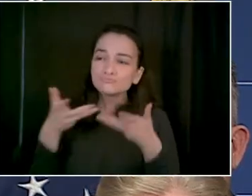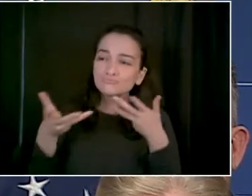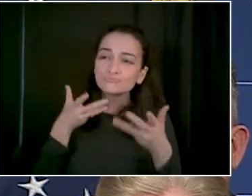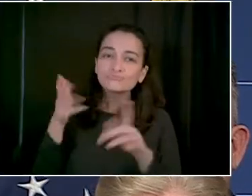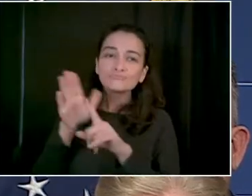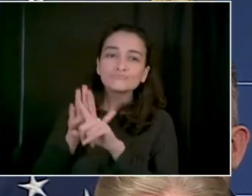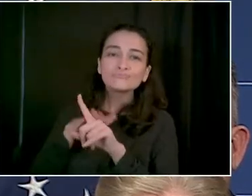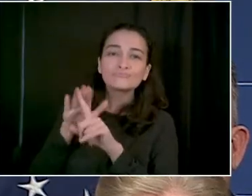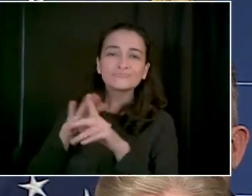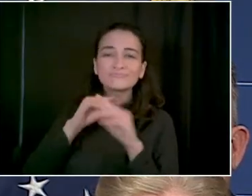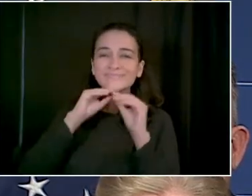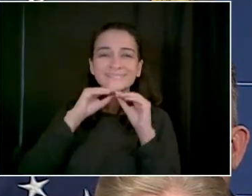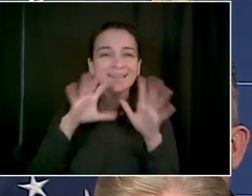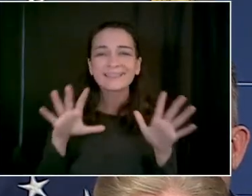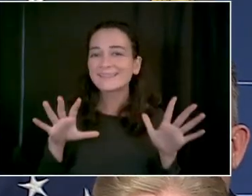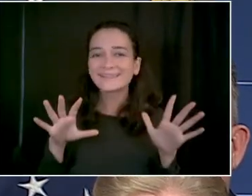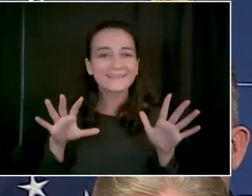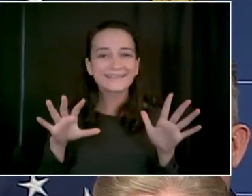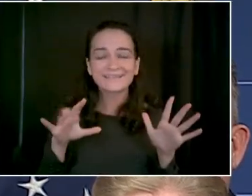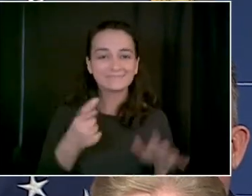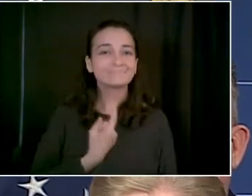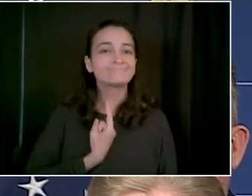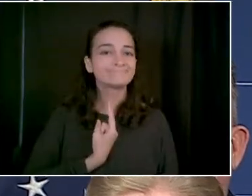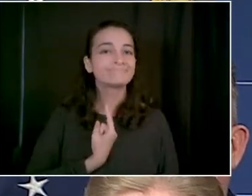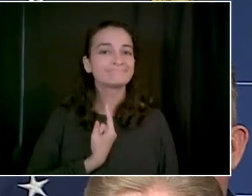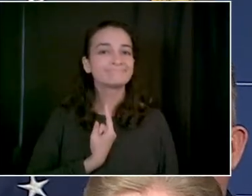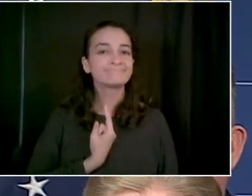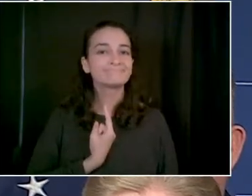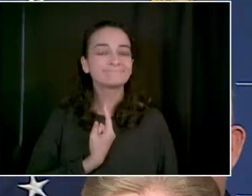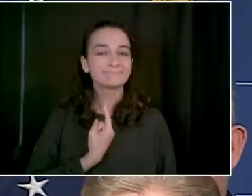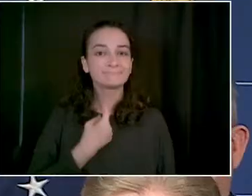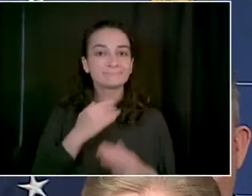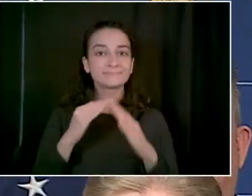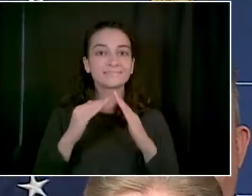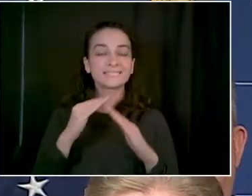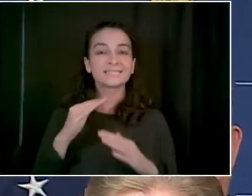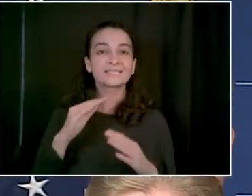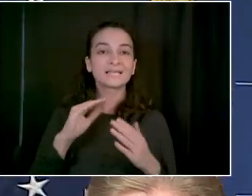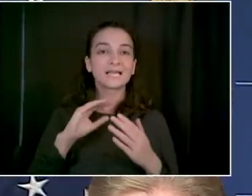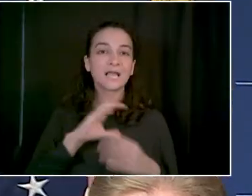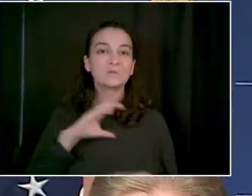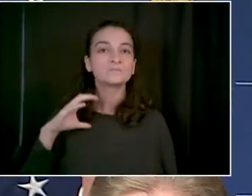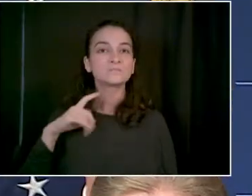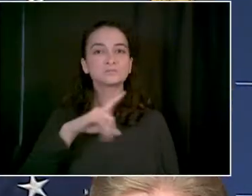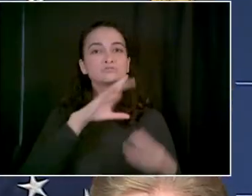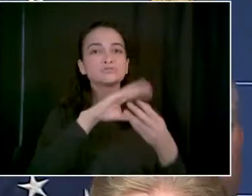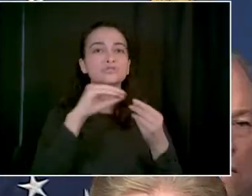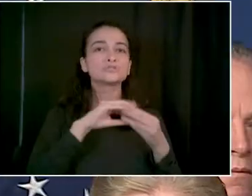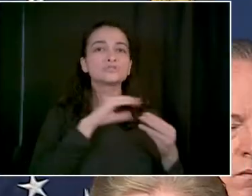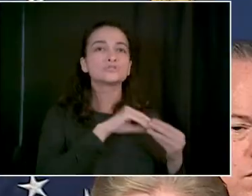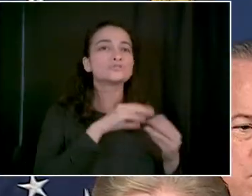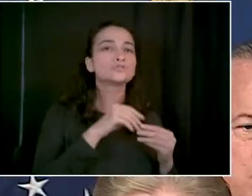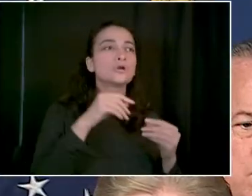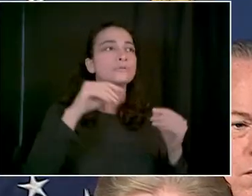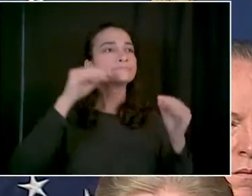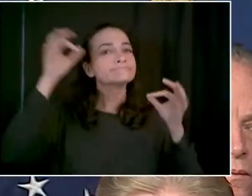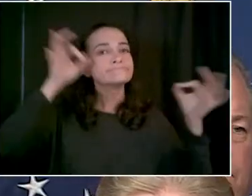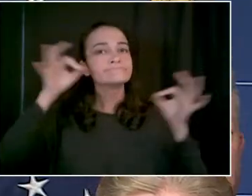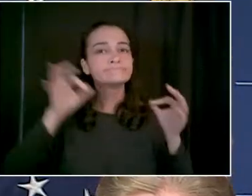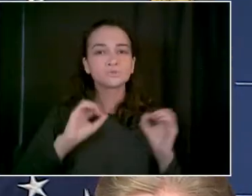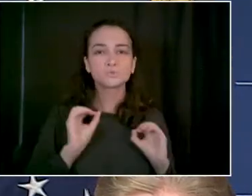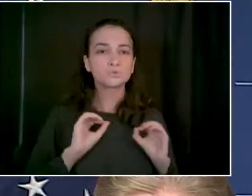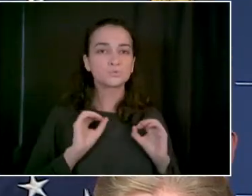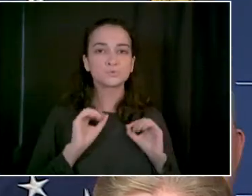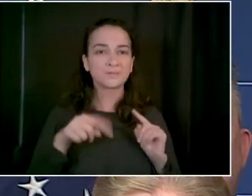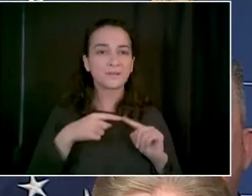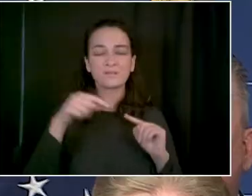about it? We had a grandmother shot in the head in Harlem in a beauty salon,